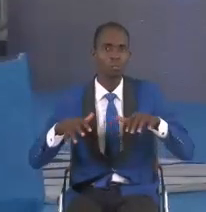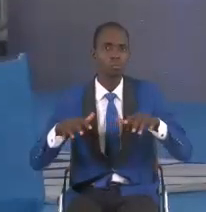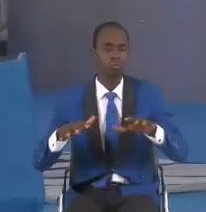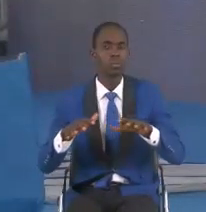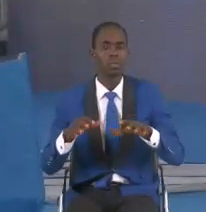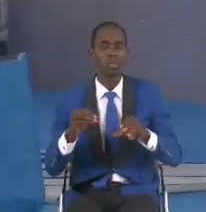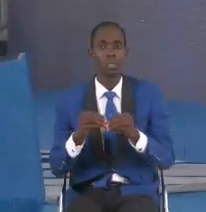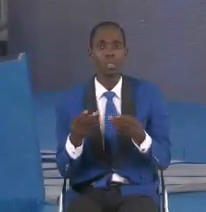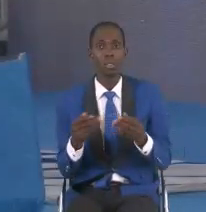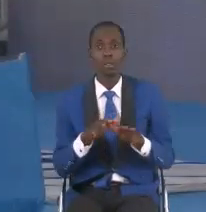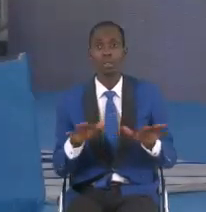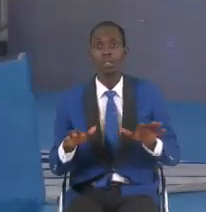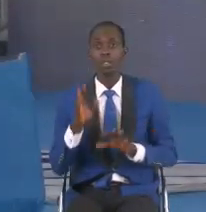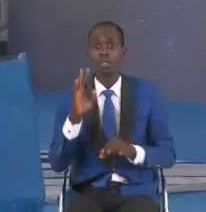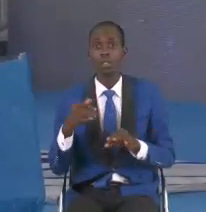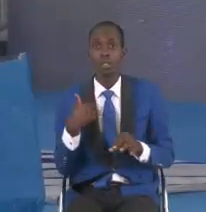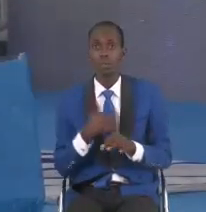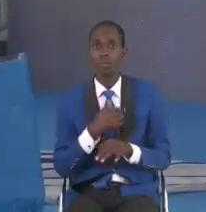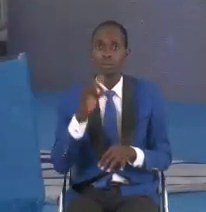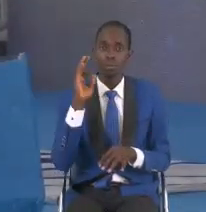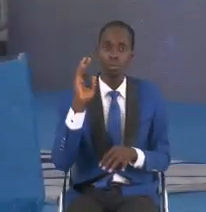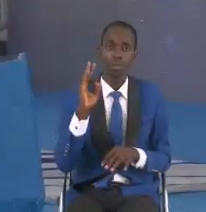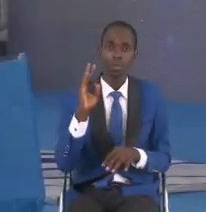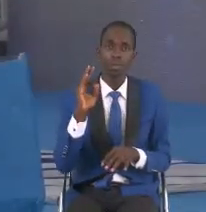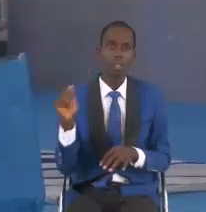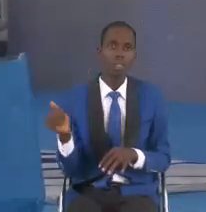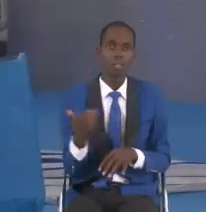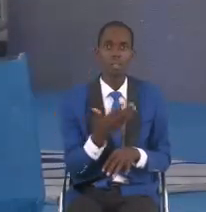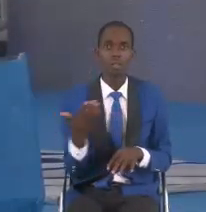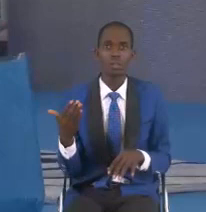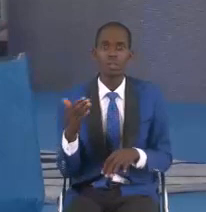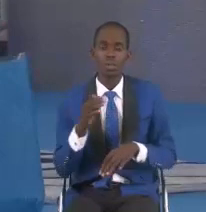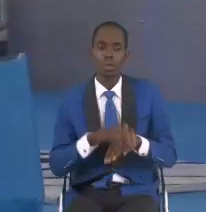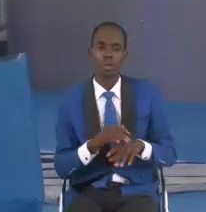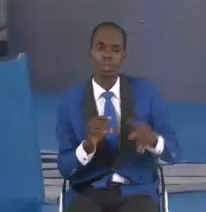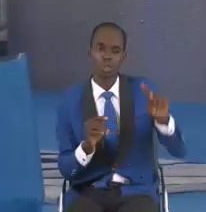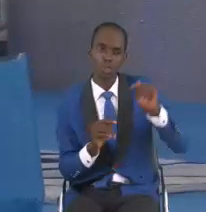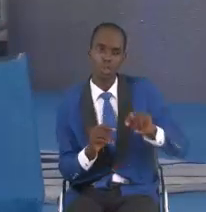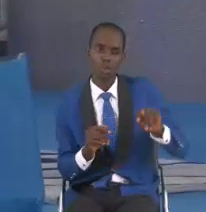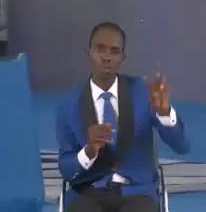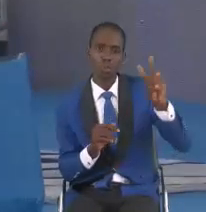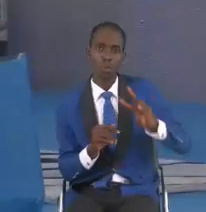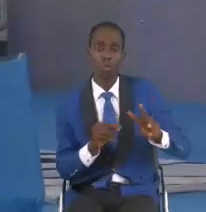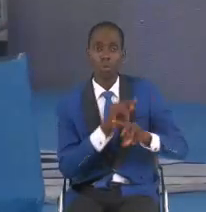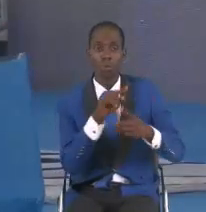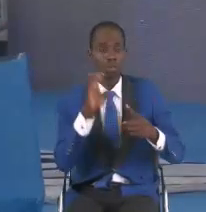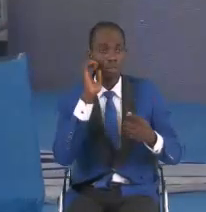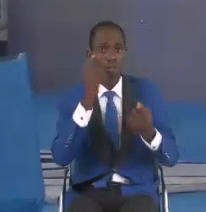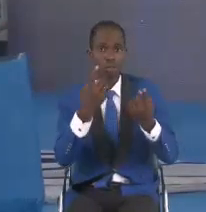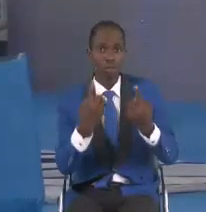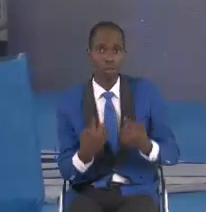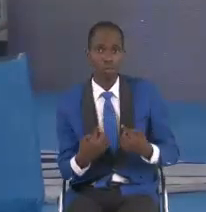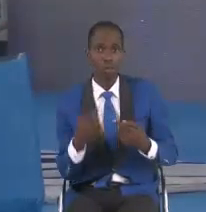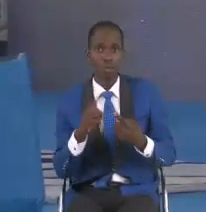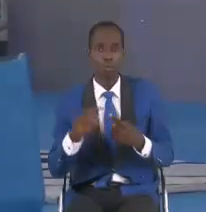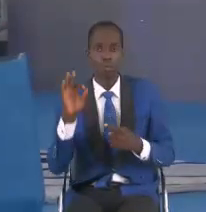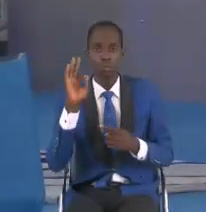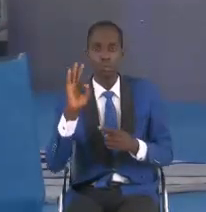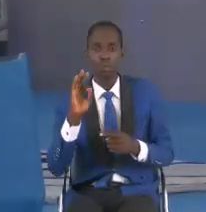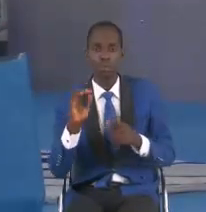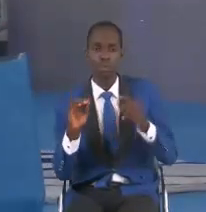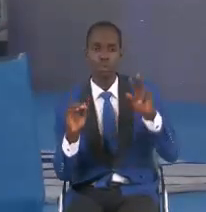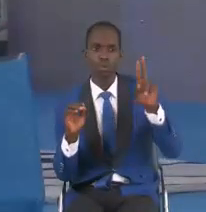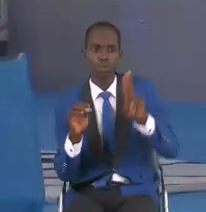anything on, you know, maybe let's say Tuesday, Wednesday, when he comes to preach, Thursday or